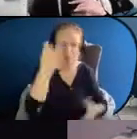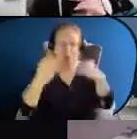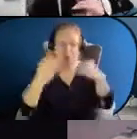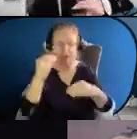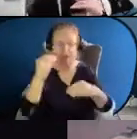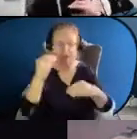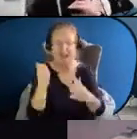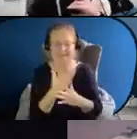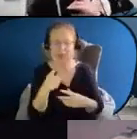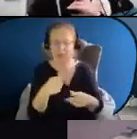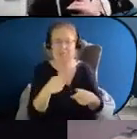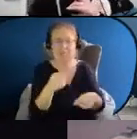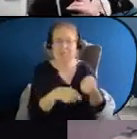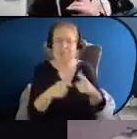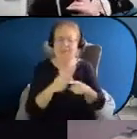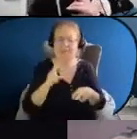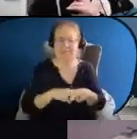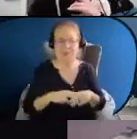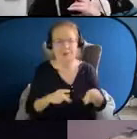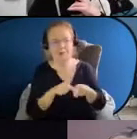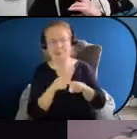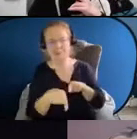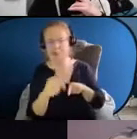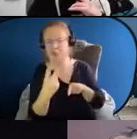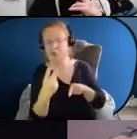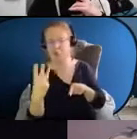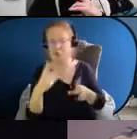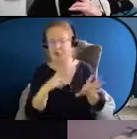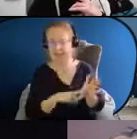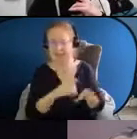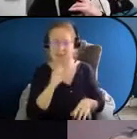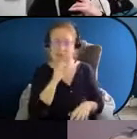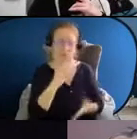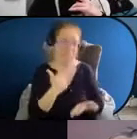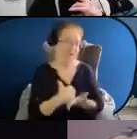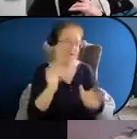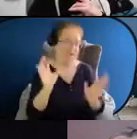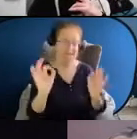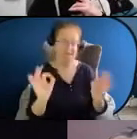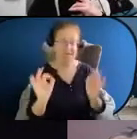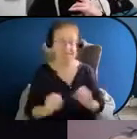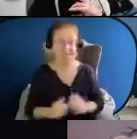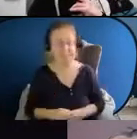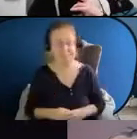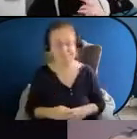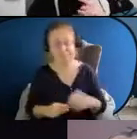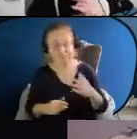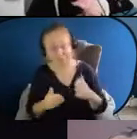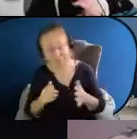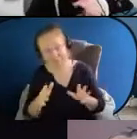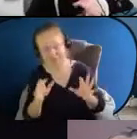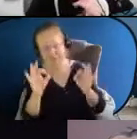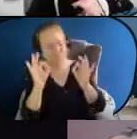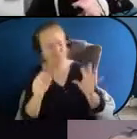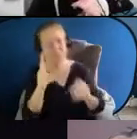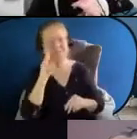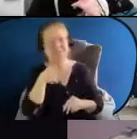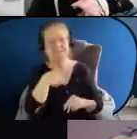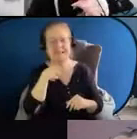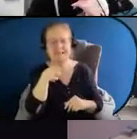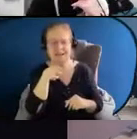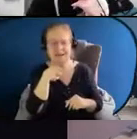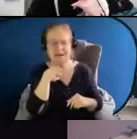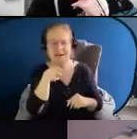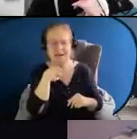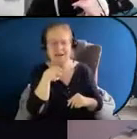the default within maybe 2 or 3 years will be a fantastic achievement. So, and as I say, it's great to see that you also agree that you've